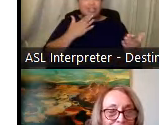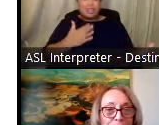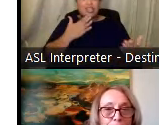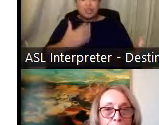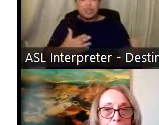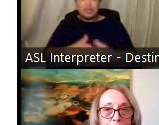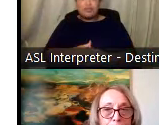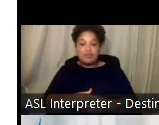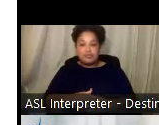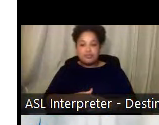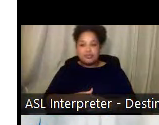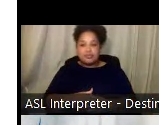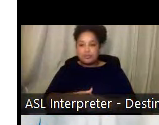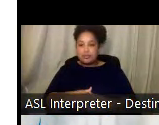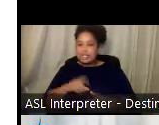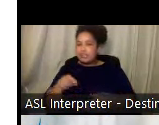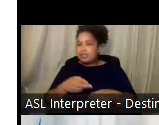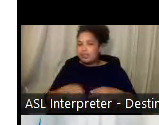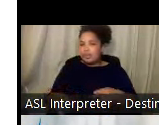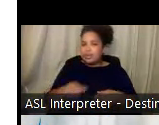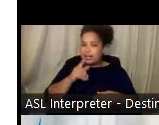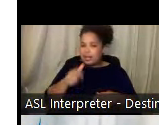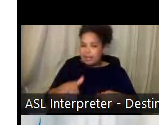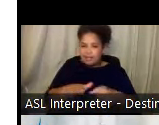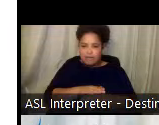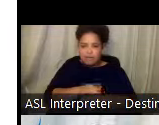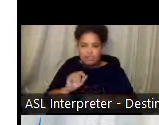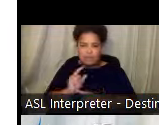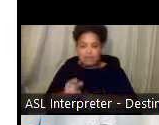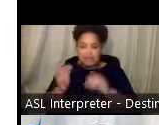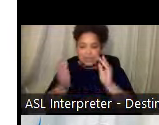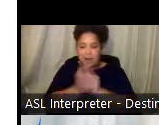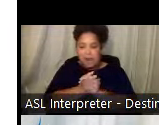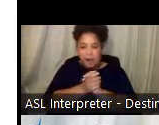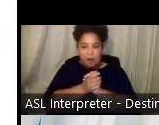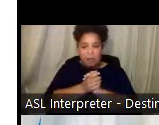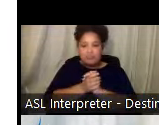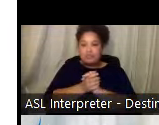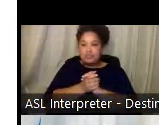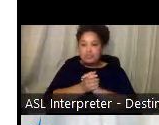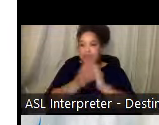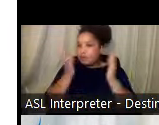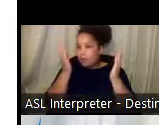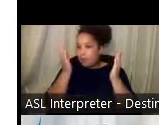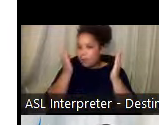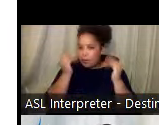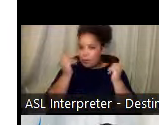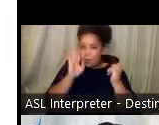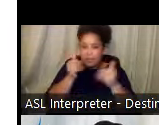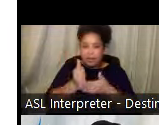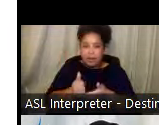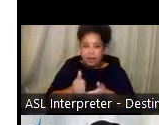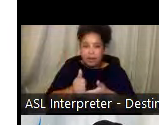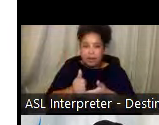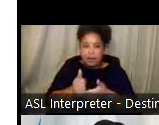And I should be fairly quick and don't need the entire 20 minutes that was originally provided. So hopefully we'll help with time a